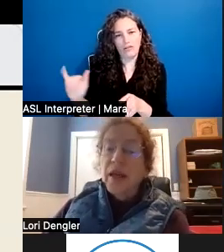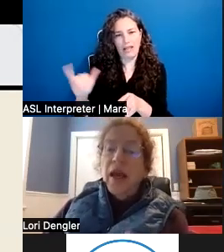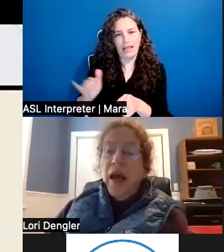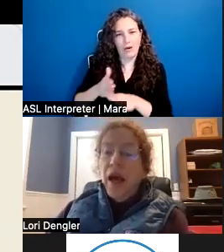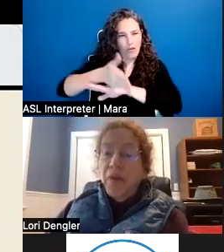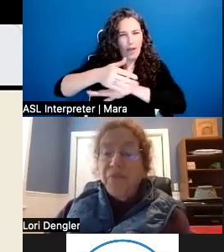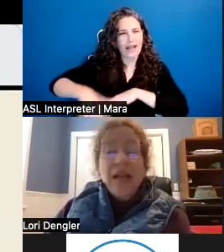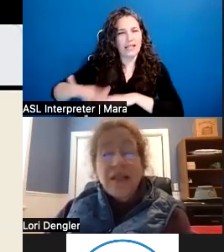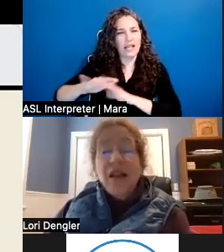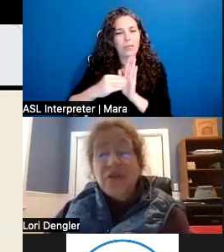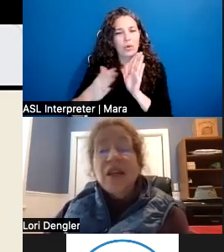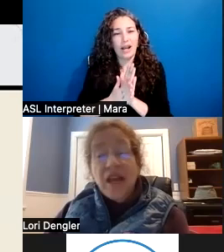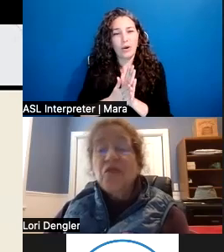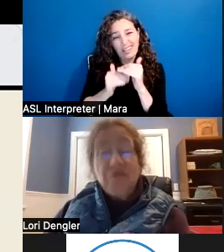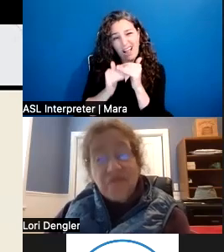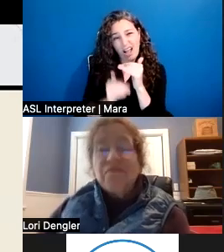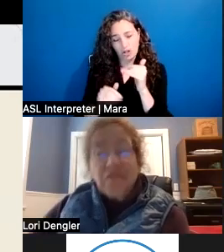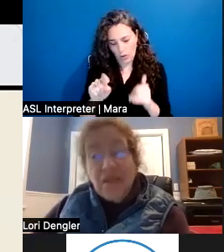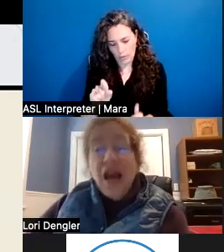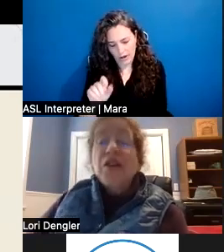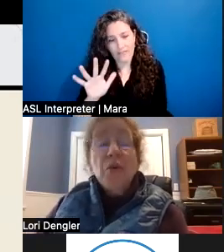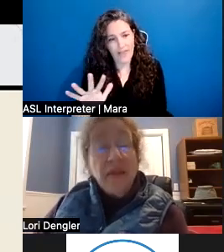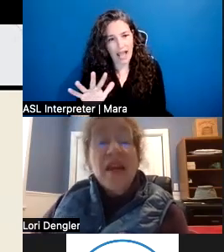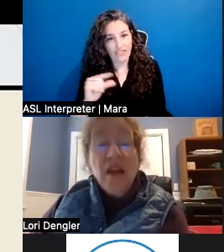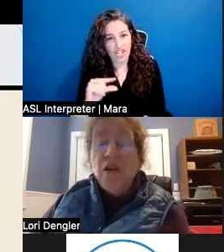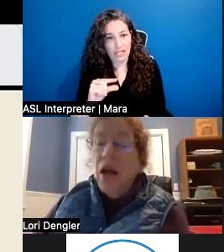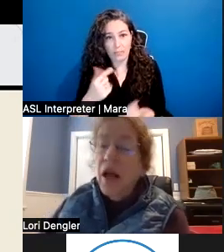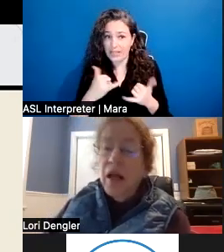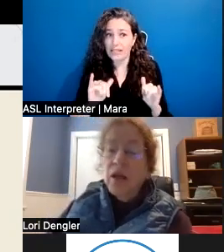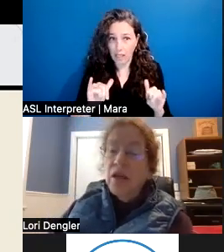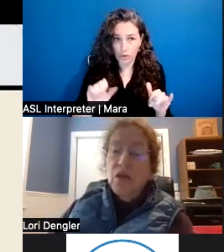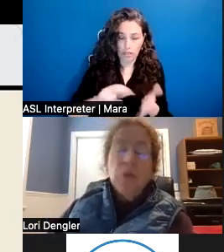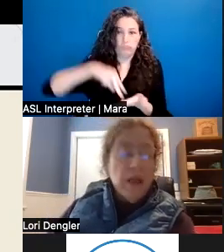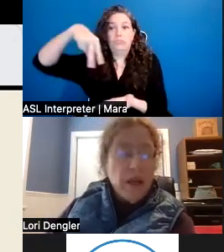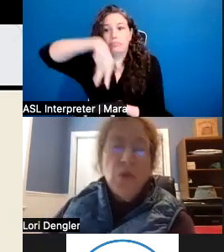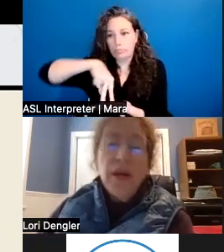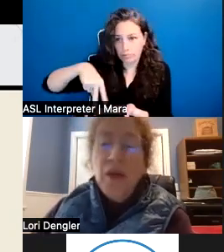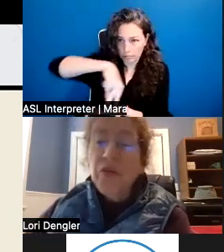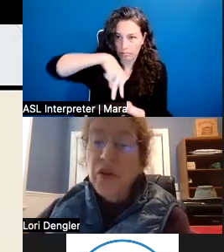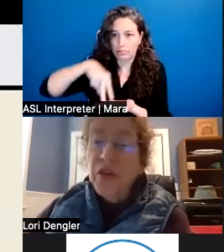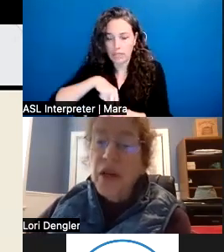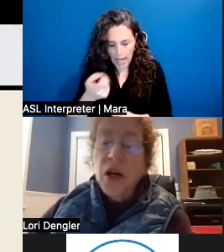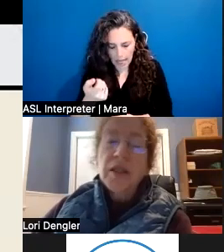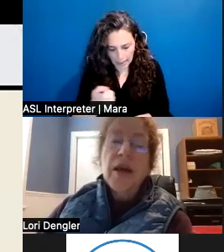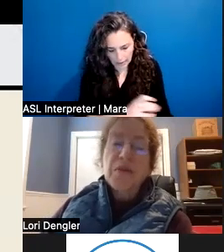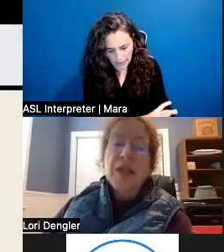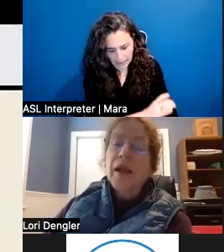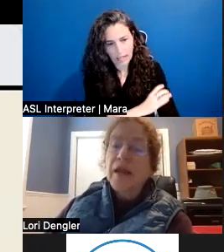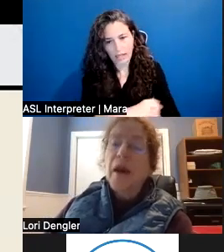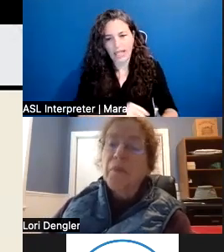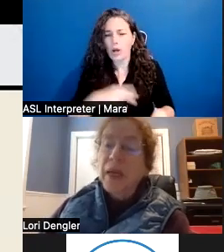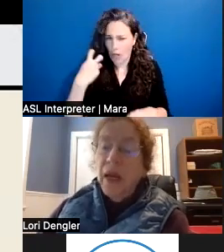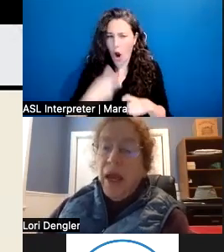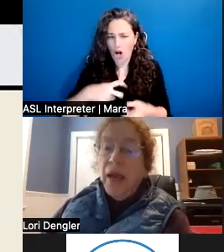Gs. That's enough to kind of knock you in the air. You really would have a very, very hard time